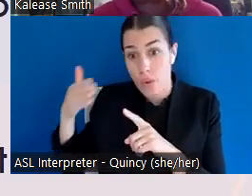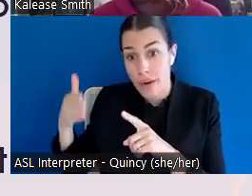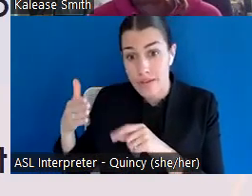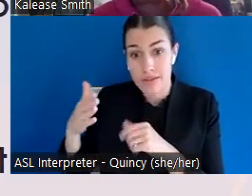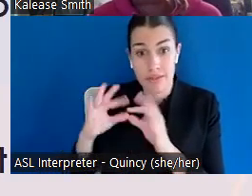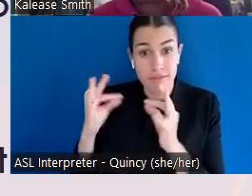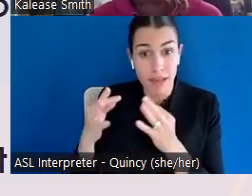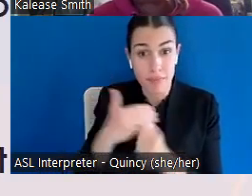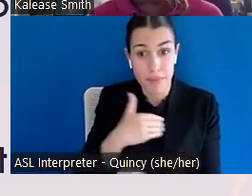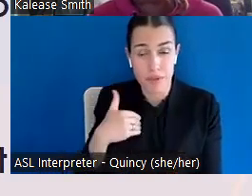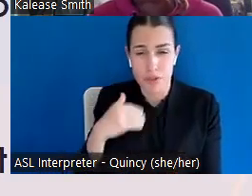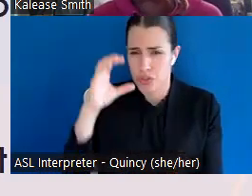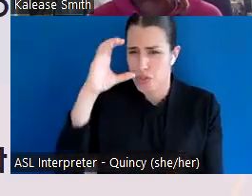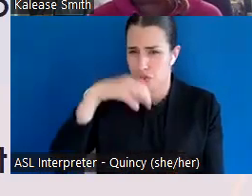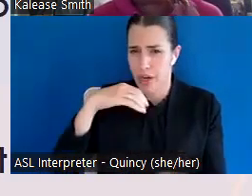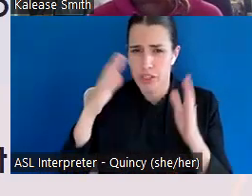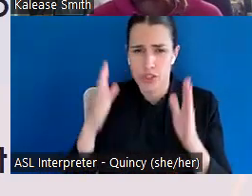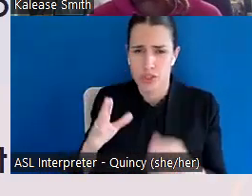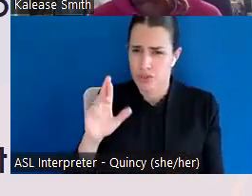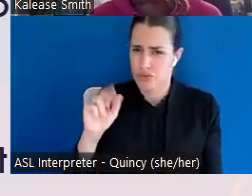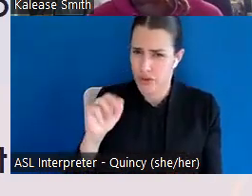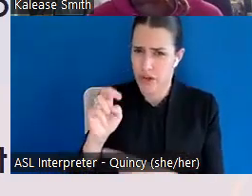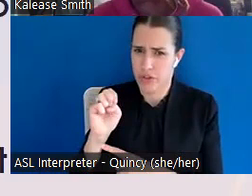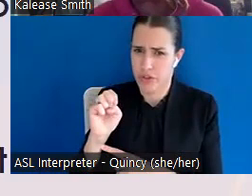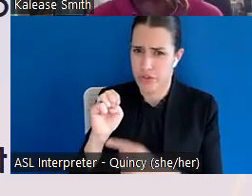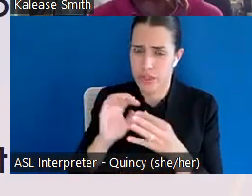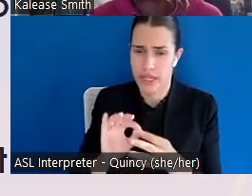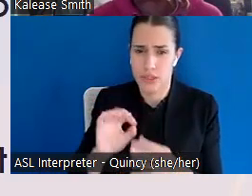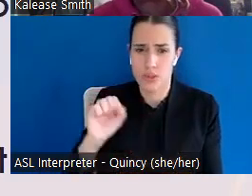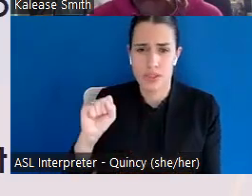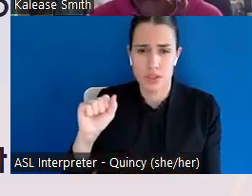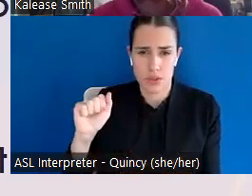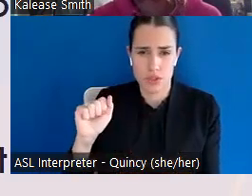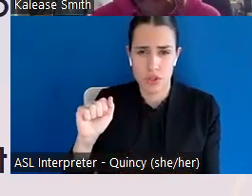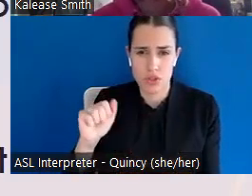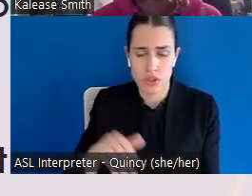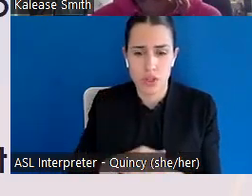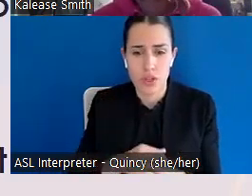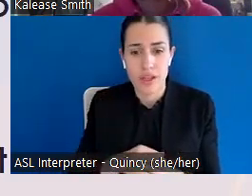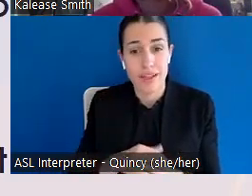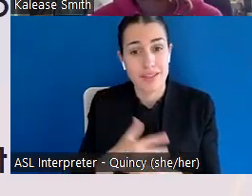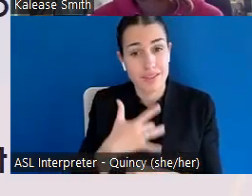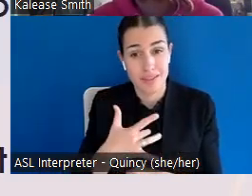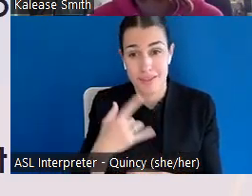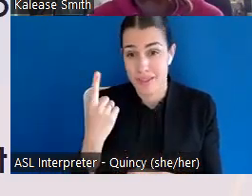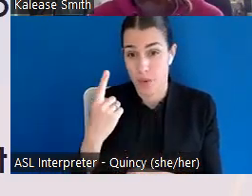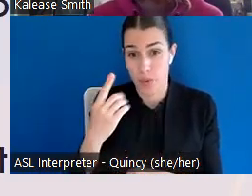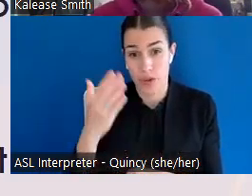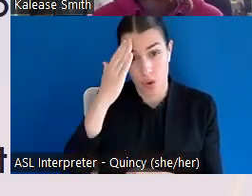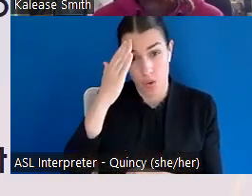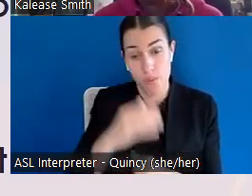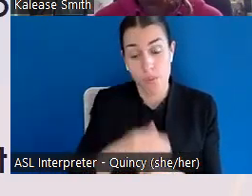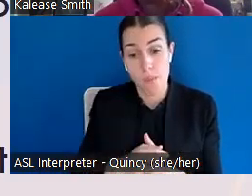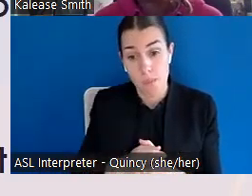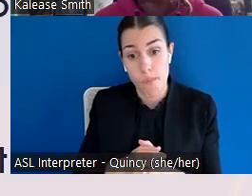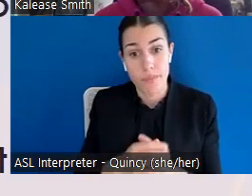Strangers are very rare when it comes to sexual assault and those kind of things. So it's usually somebody we know. And what I have found is that